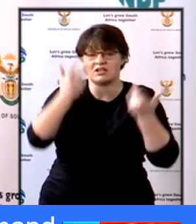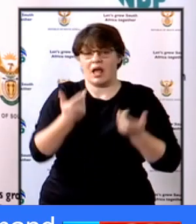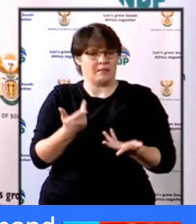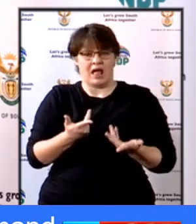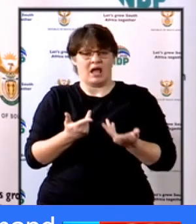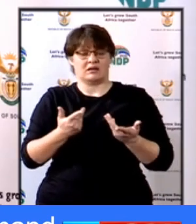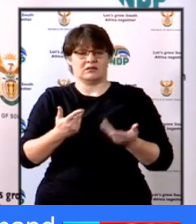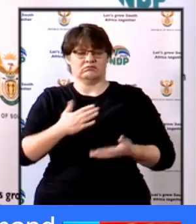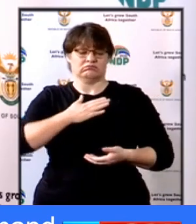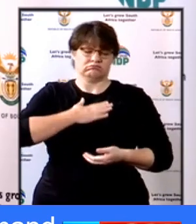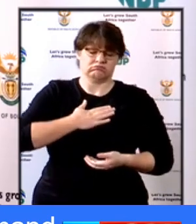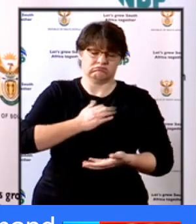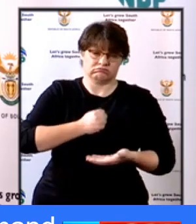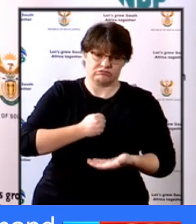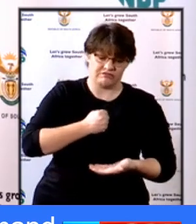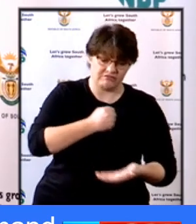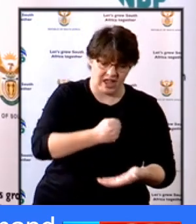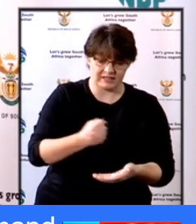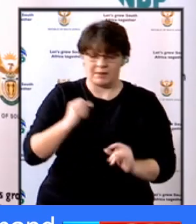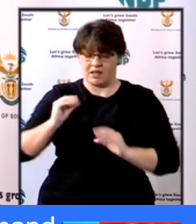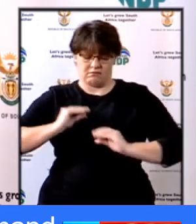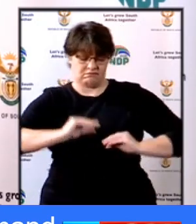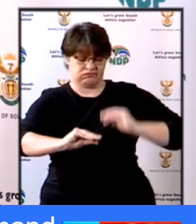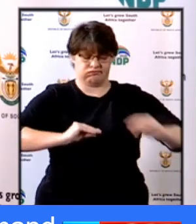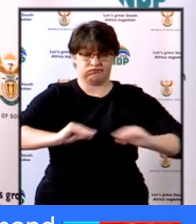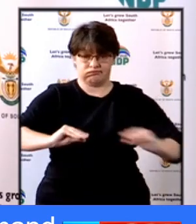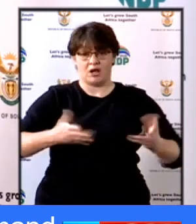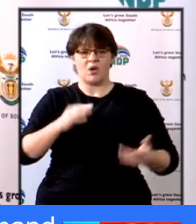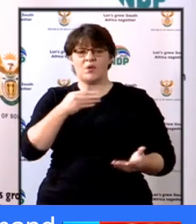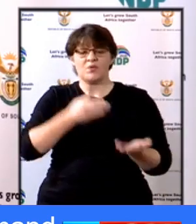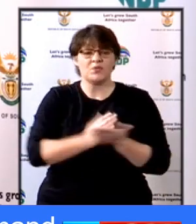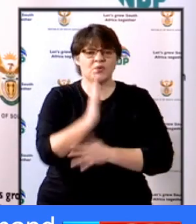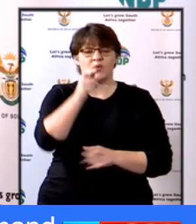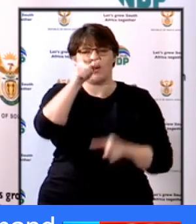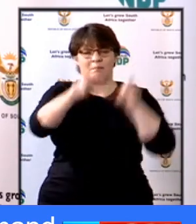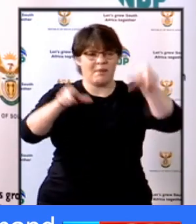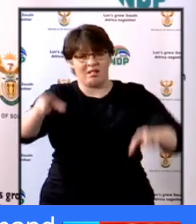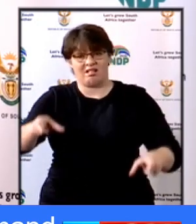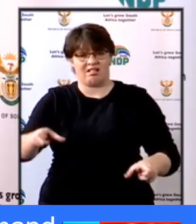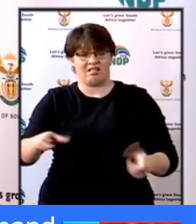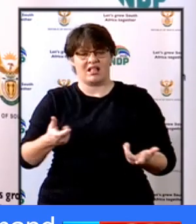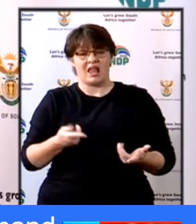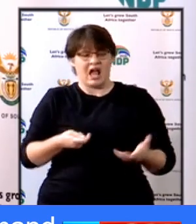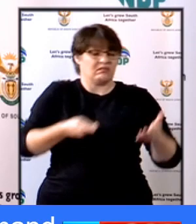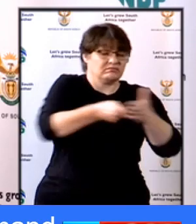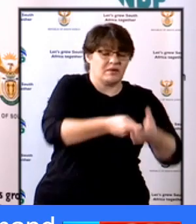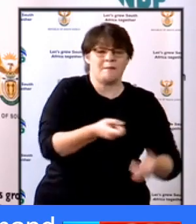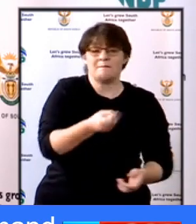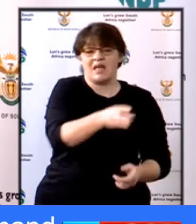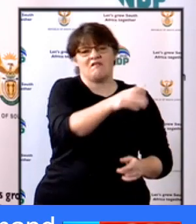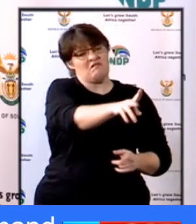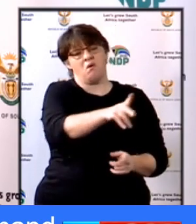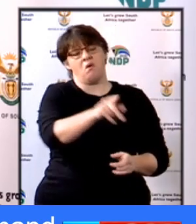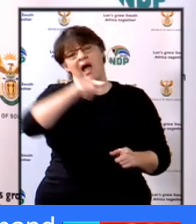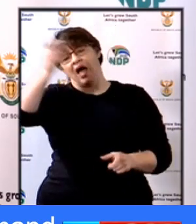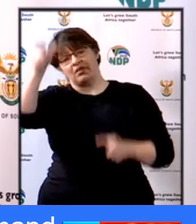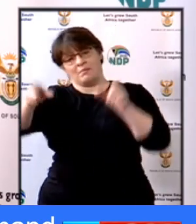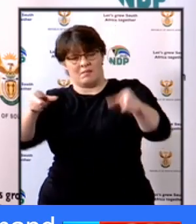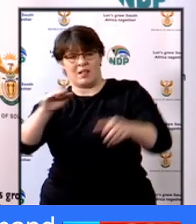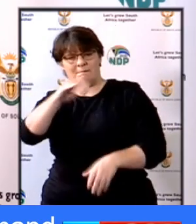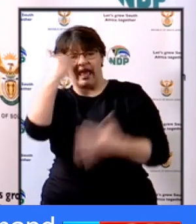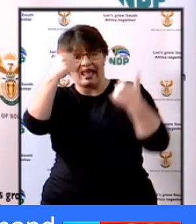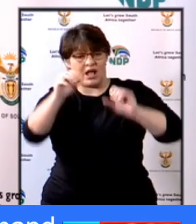the solidarity fund by shoppers, and people have put small amounts into the